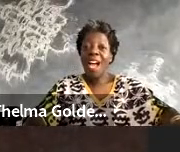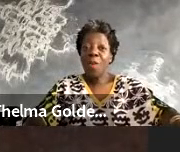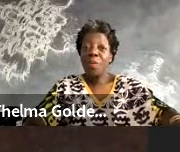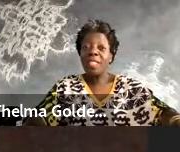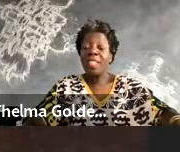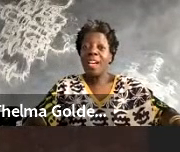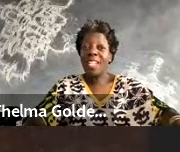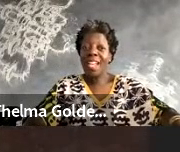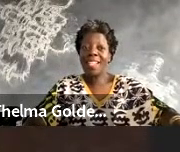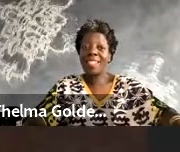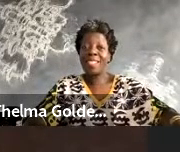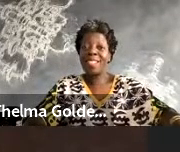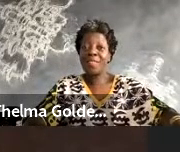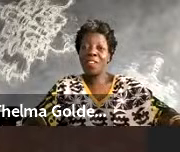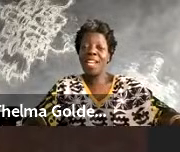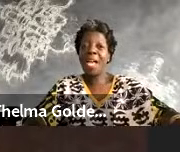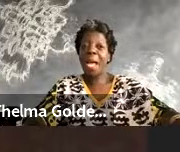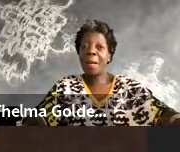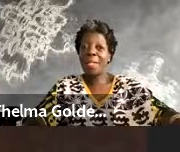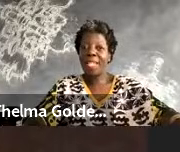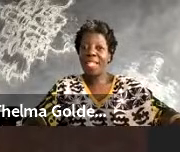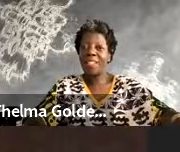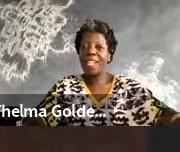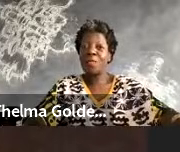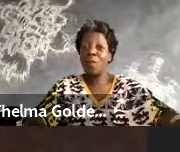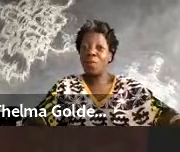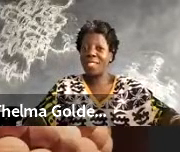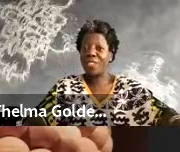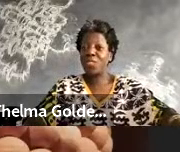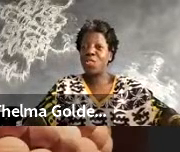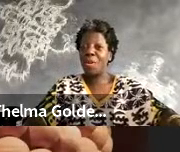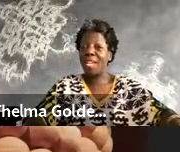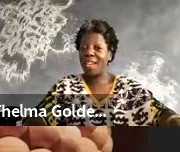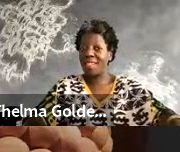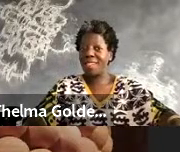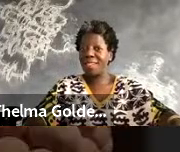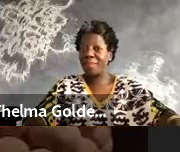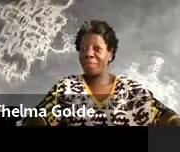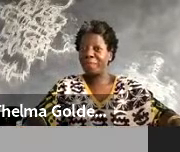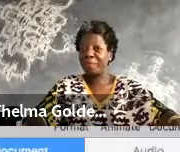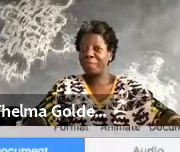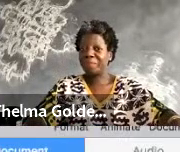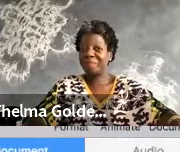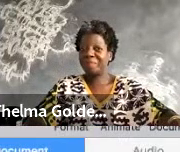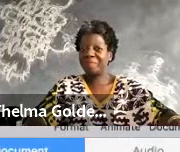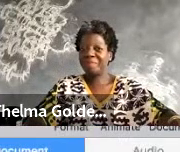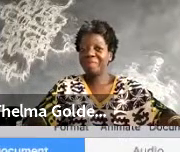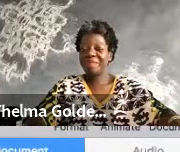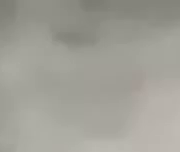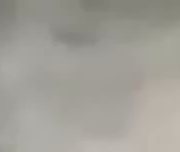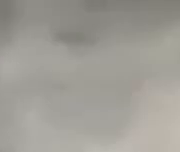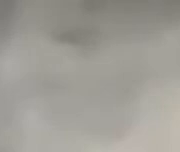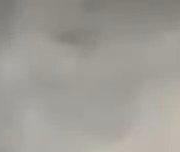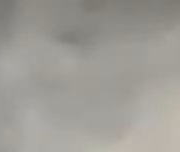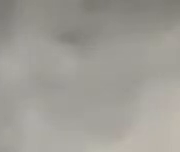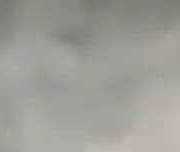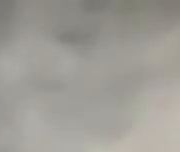I now would love to ask Zaveria, Abigail, and Rosa to join us.